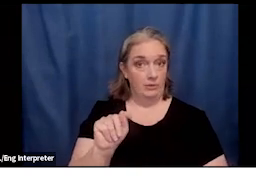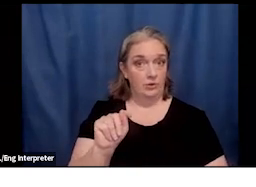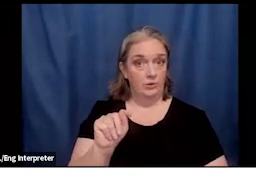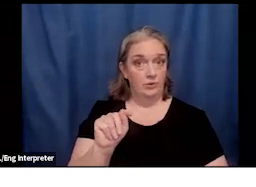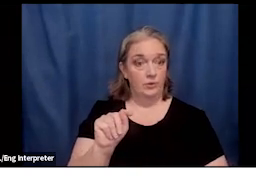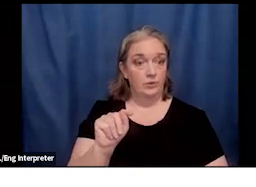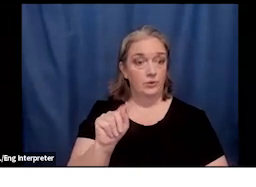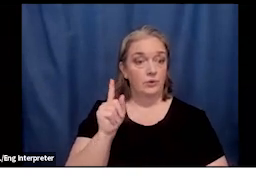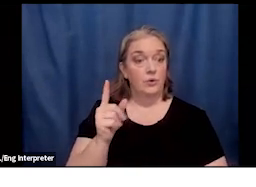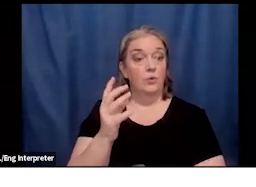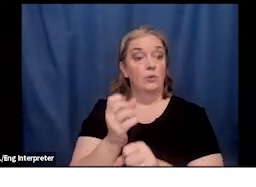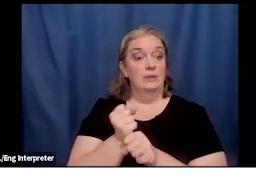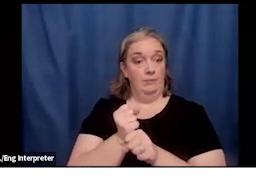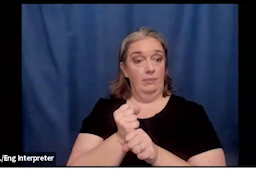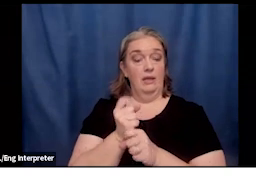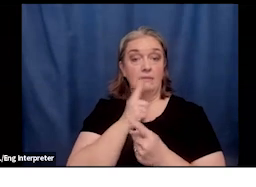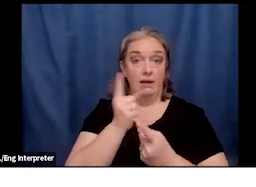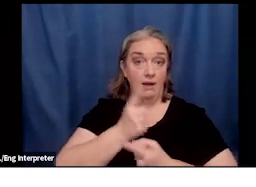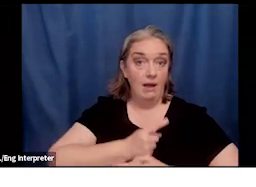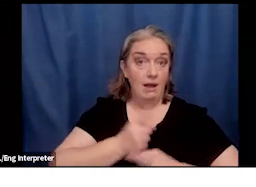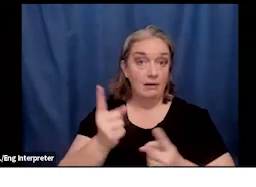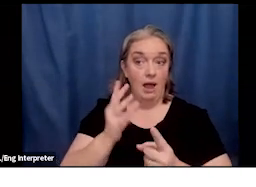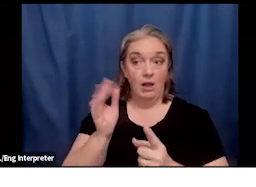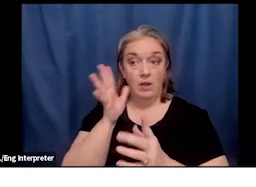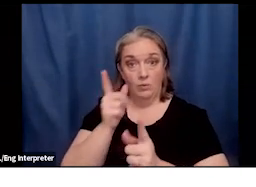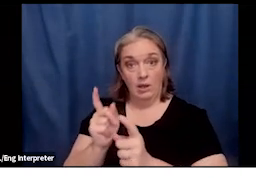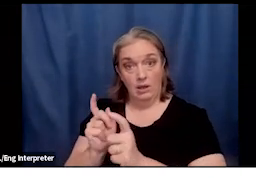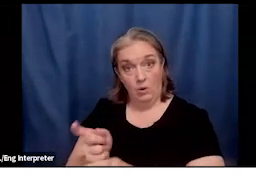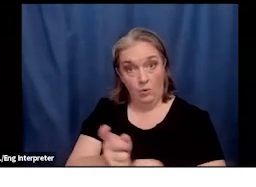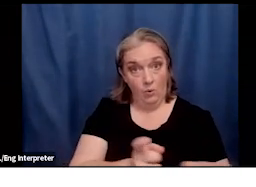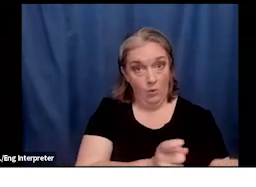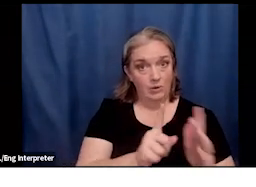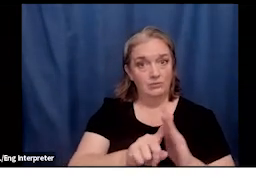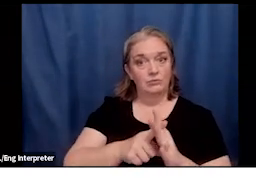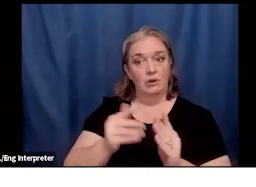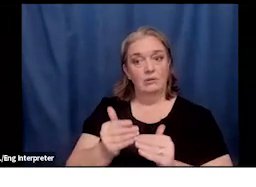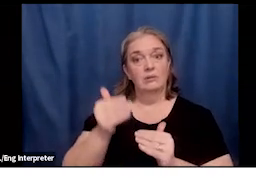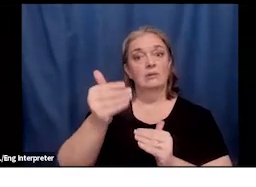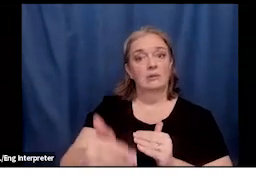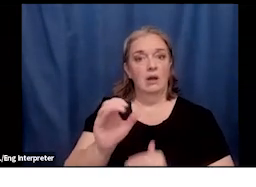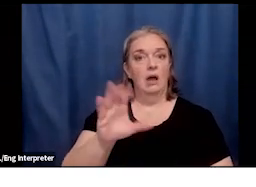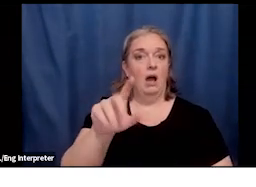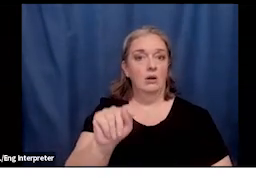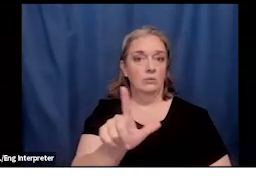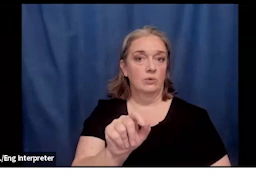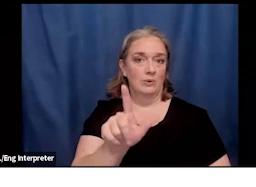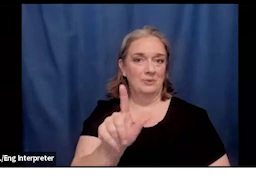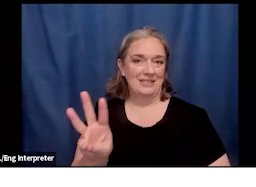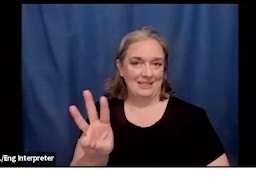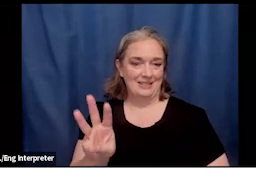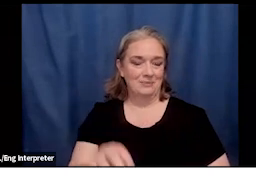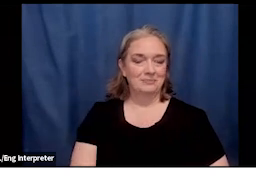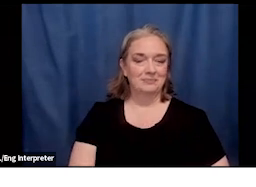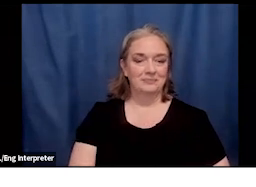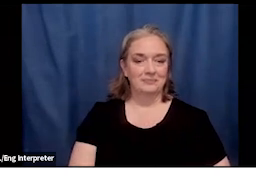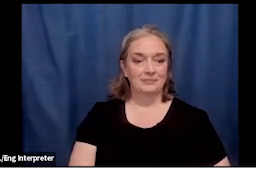recipients are announced and awarded their funds beginning in October 2026. And then just as a